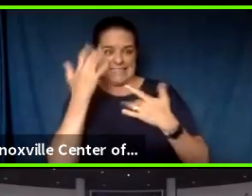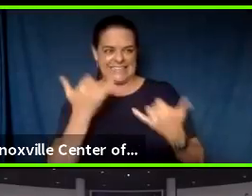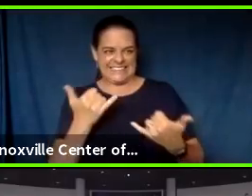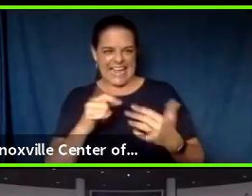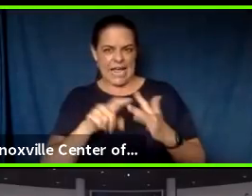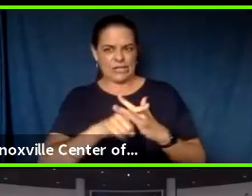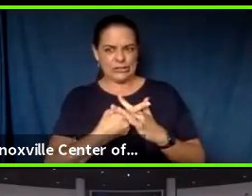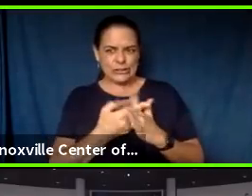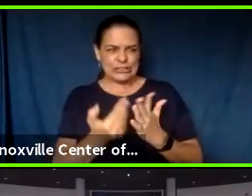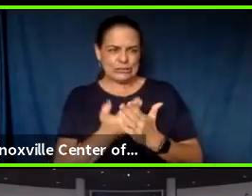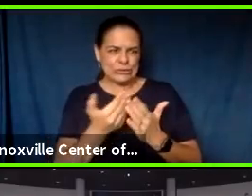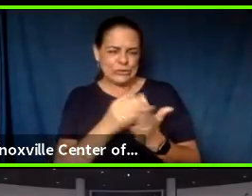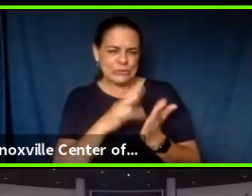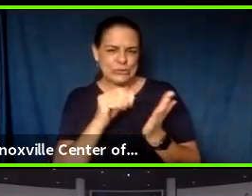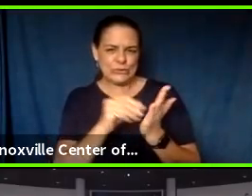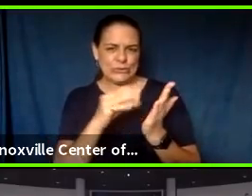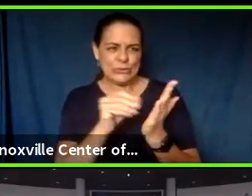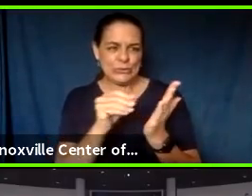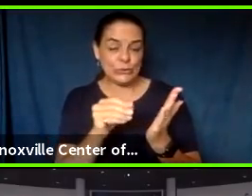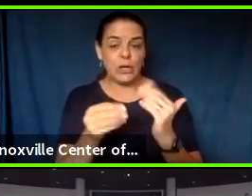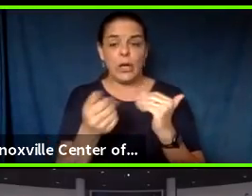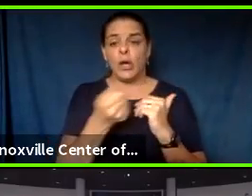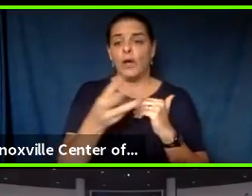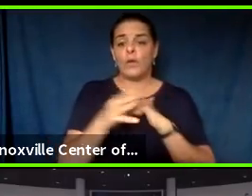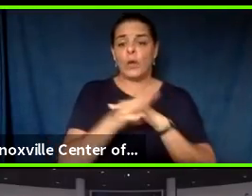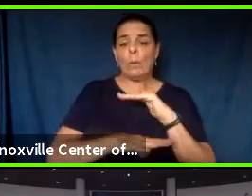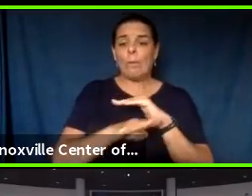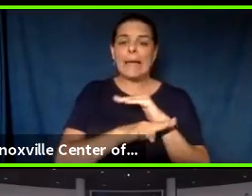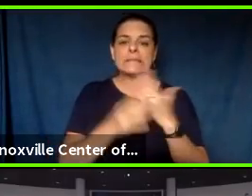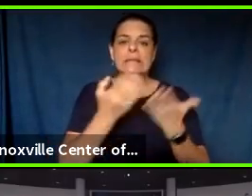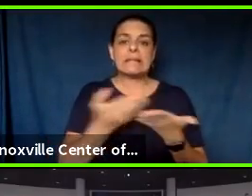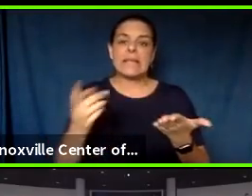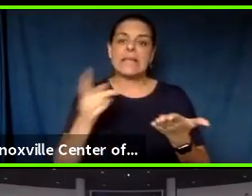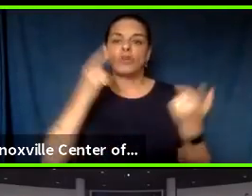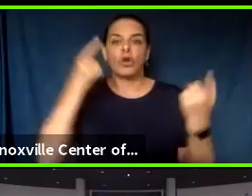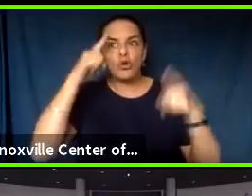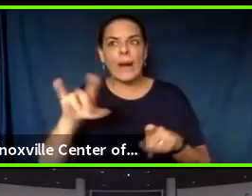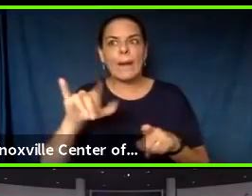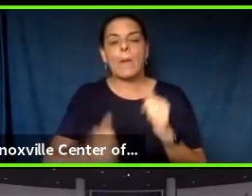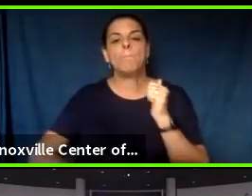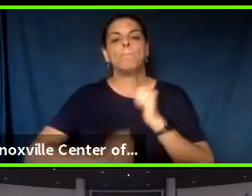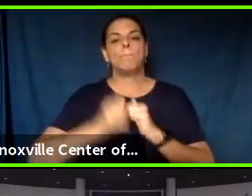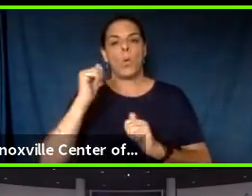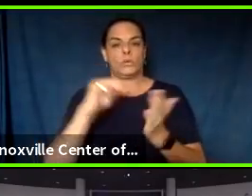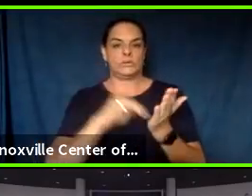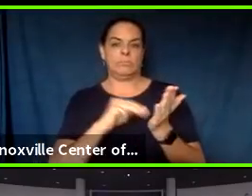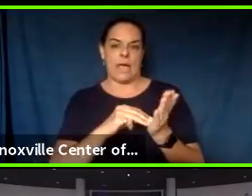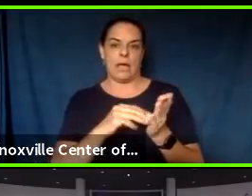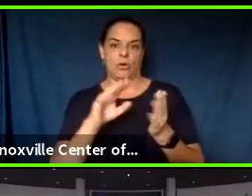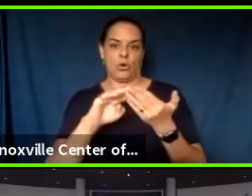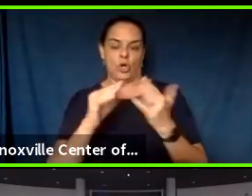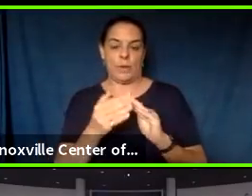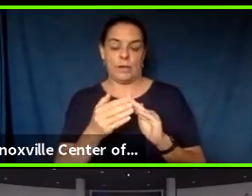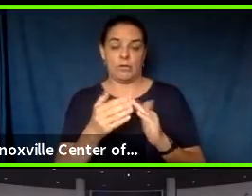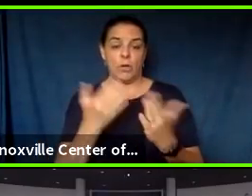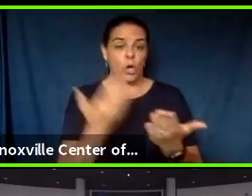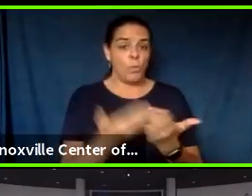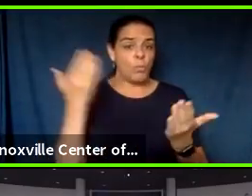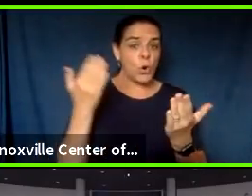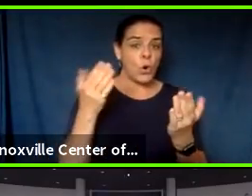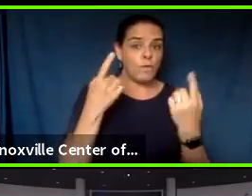evolve, a few basic behaviors are agreed upon by the broad medical community. The ones that have been proven to be